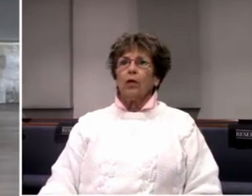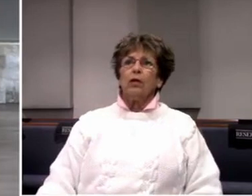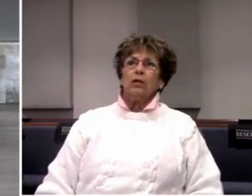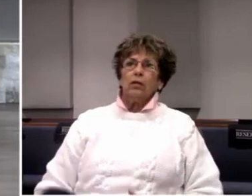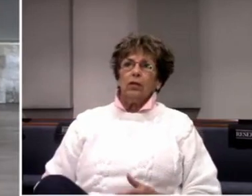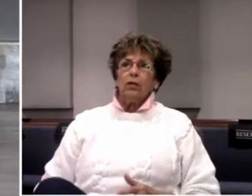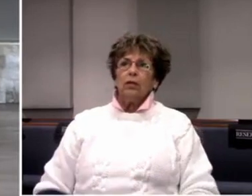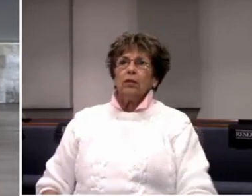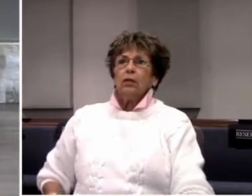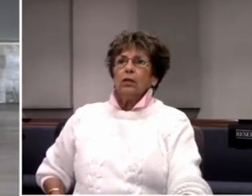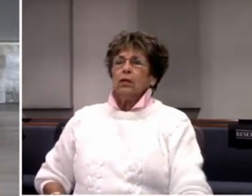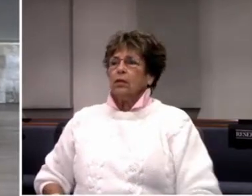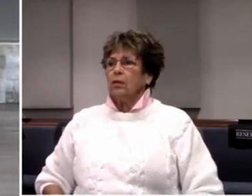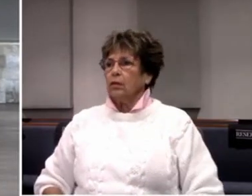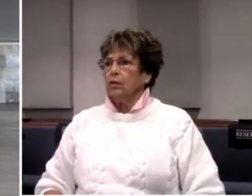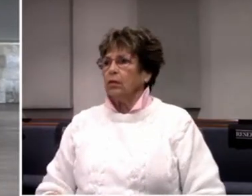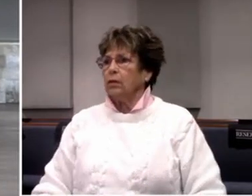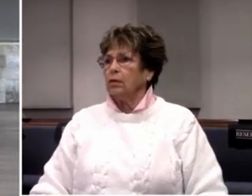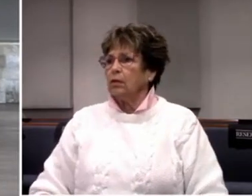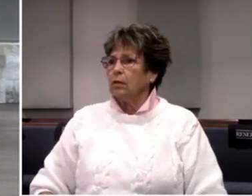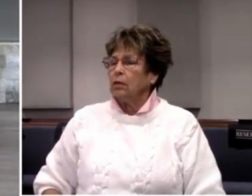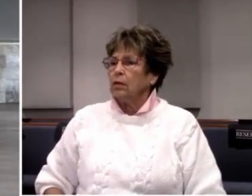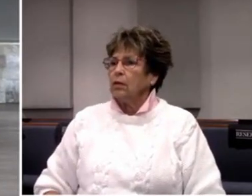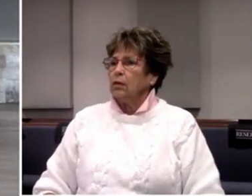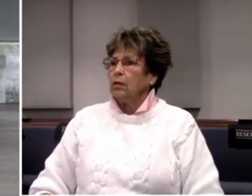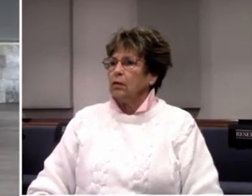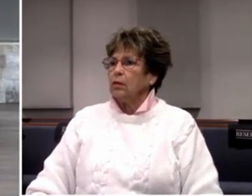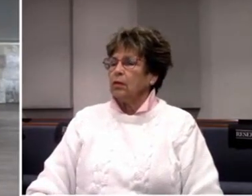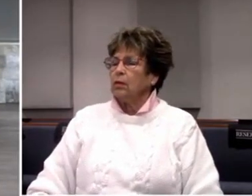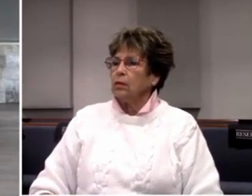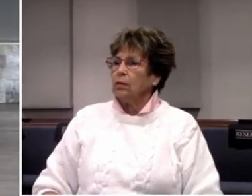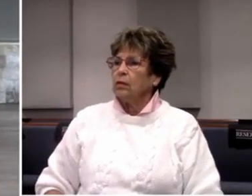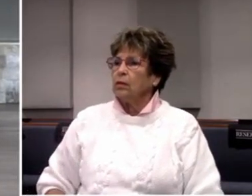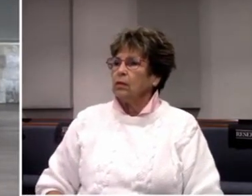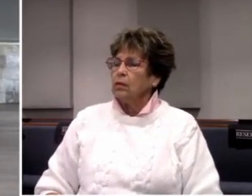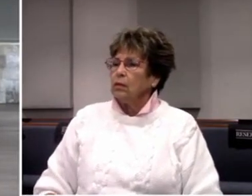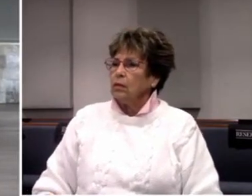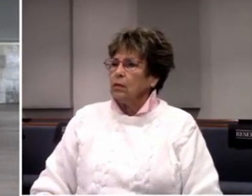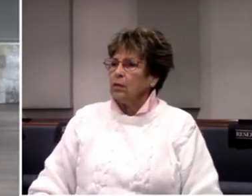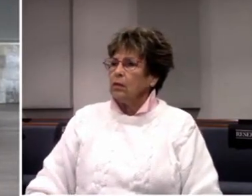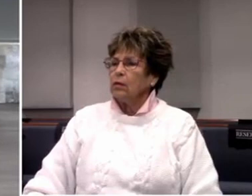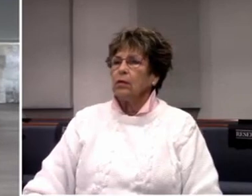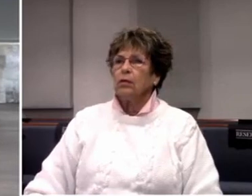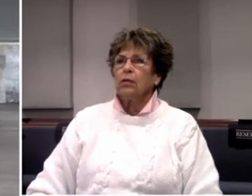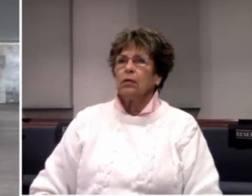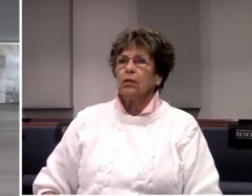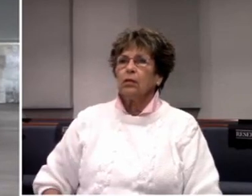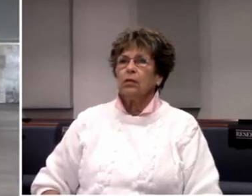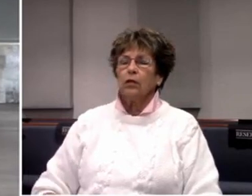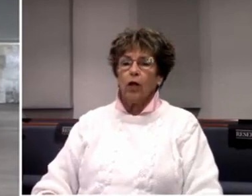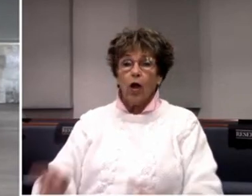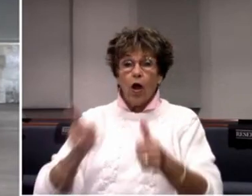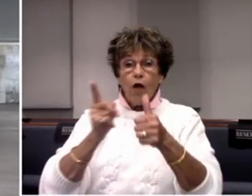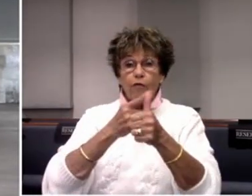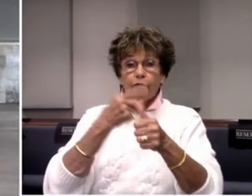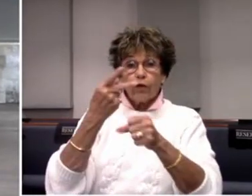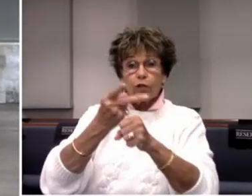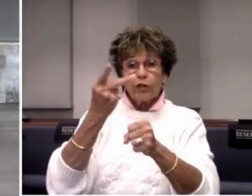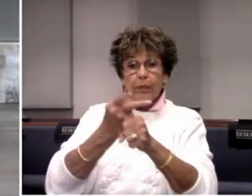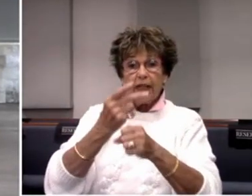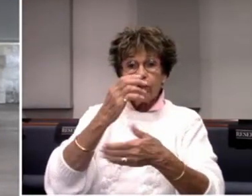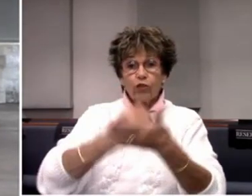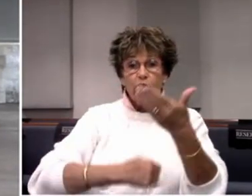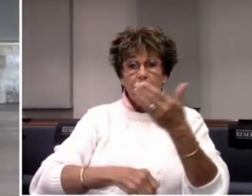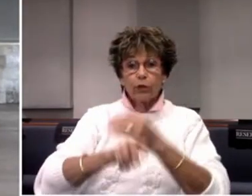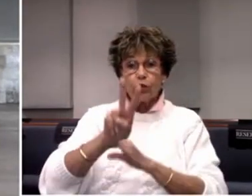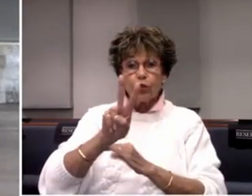is talking about our walk and our testimony with unsaved people. That you may have lack of nothing. Go to 1 Peter chapter 2. Look at verse number